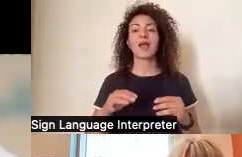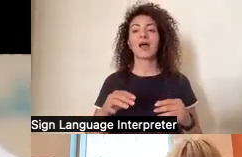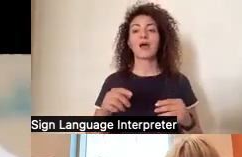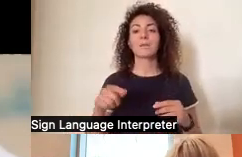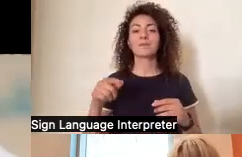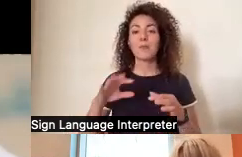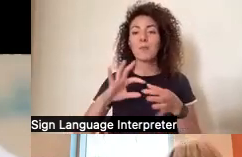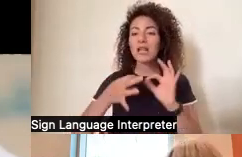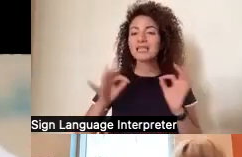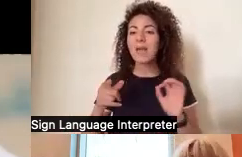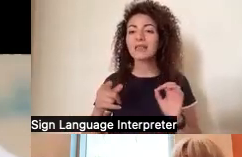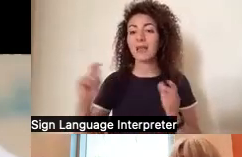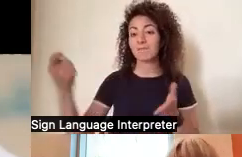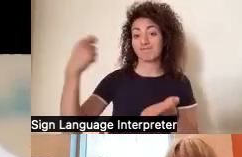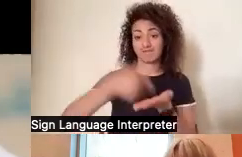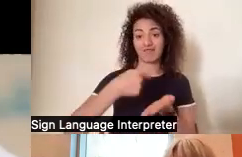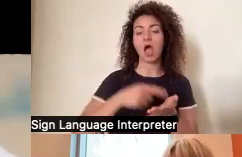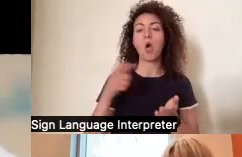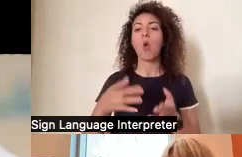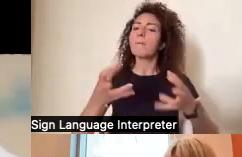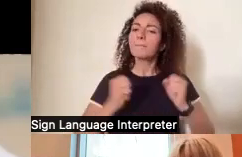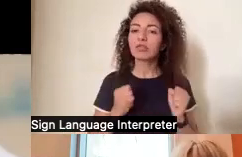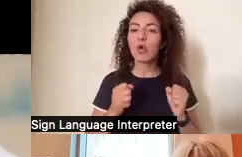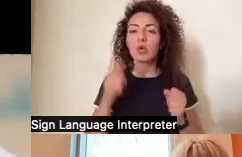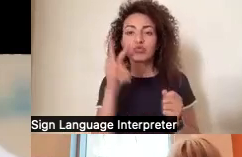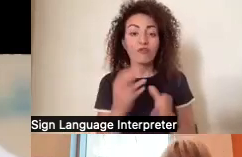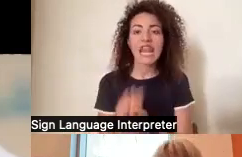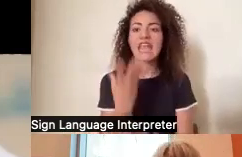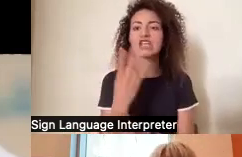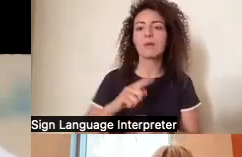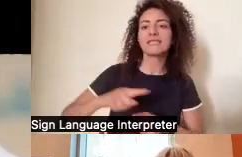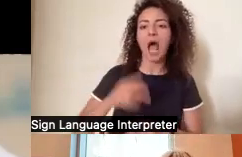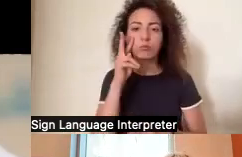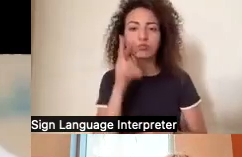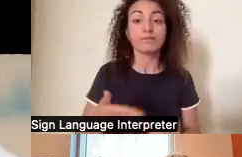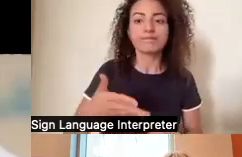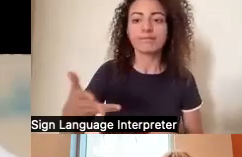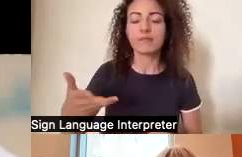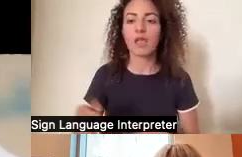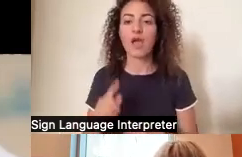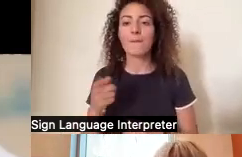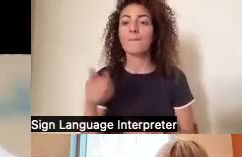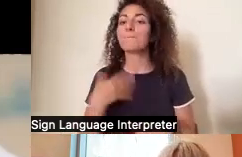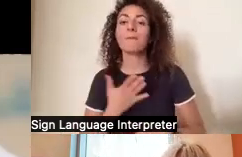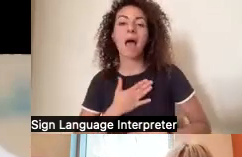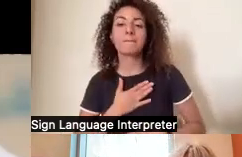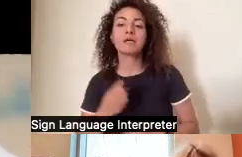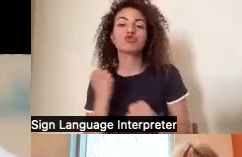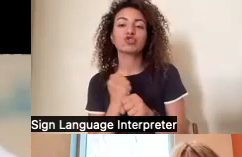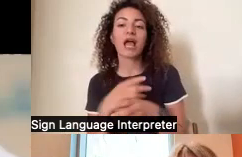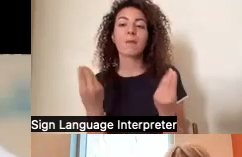results, and therefore they don't always want to work with organizations like MOSA. They don't always want